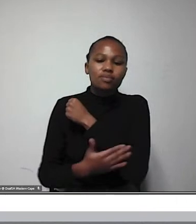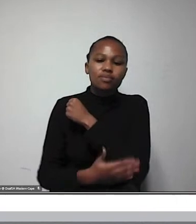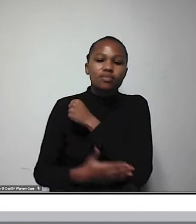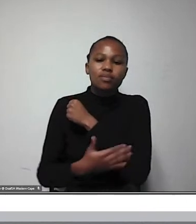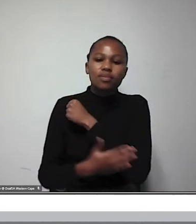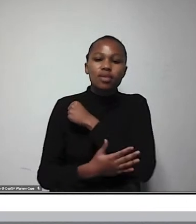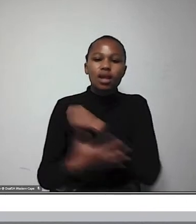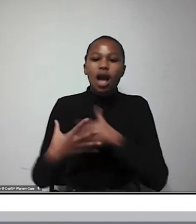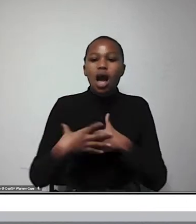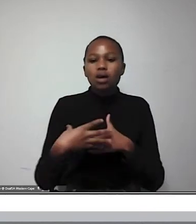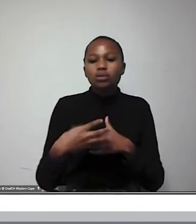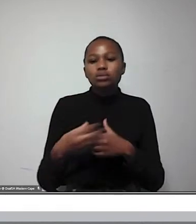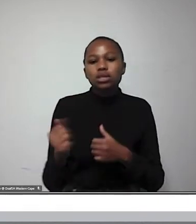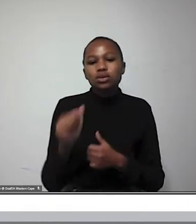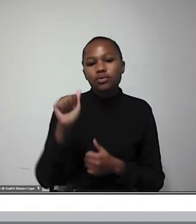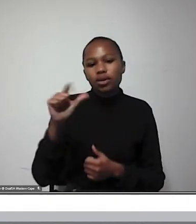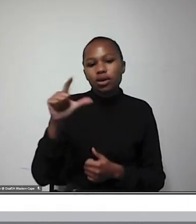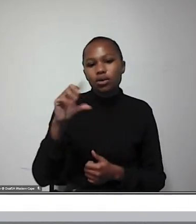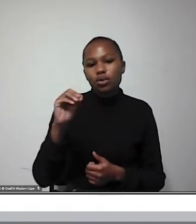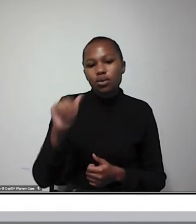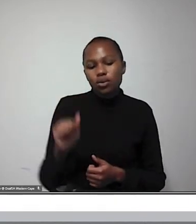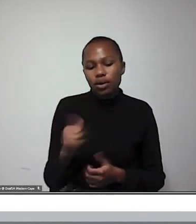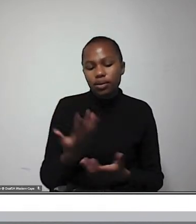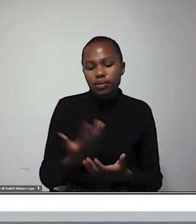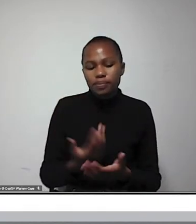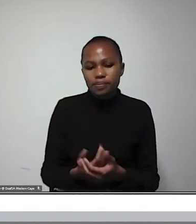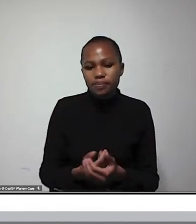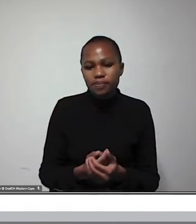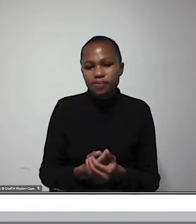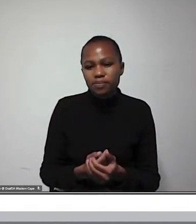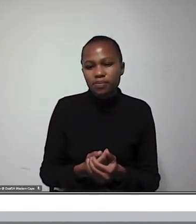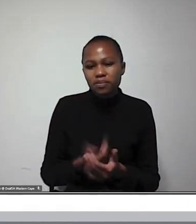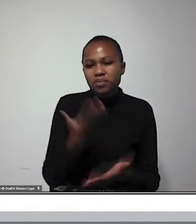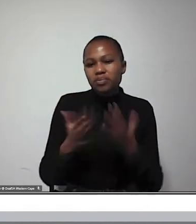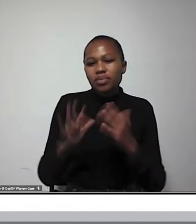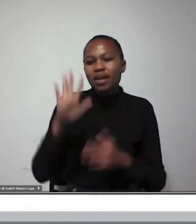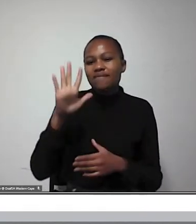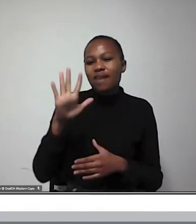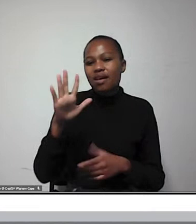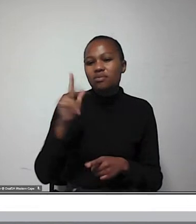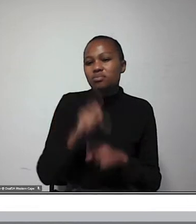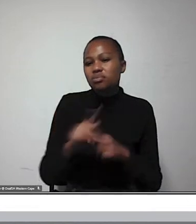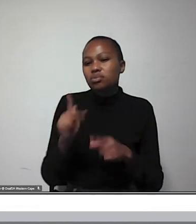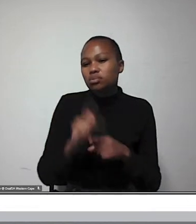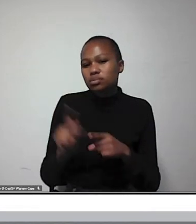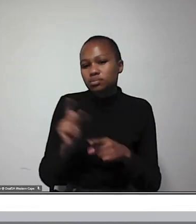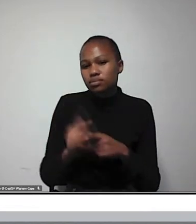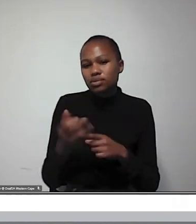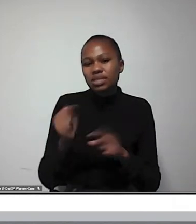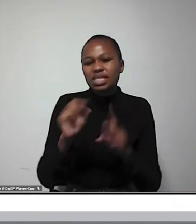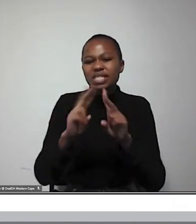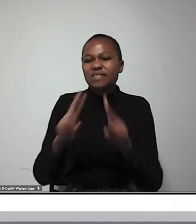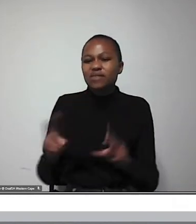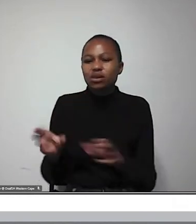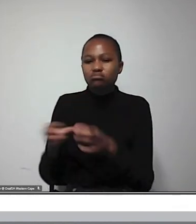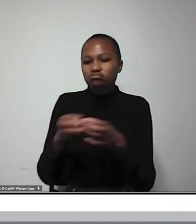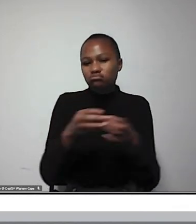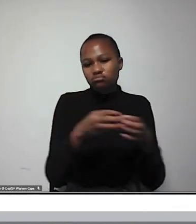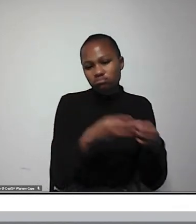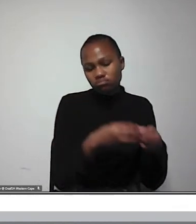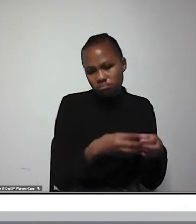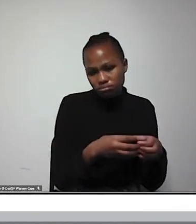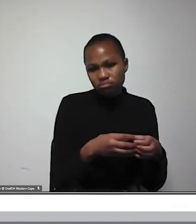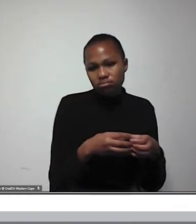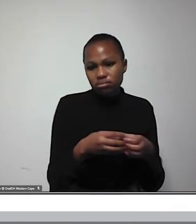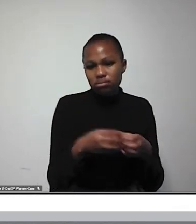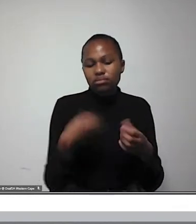AGOA. And perhaps one can say five products taken from different categories. I would presume